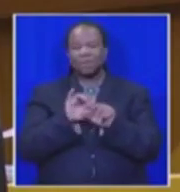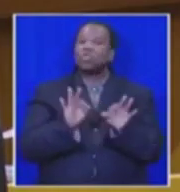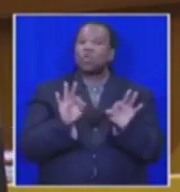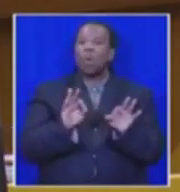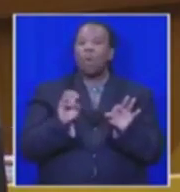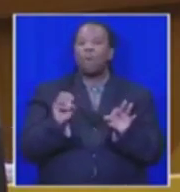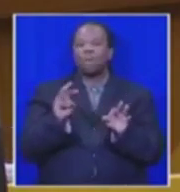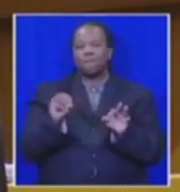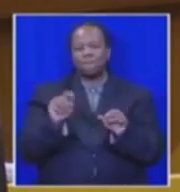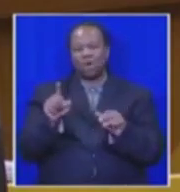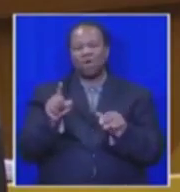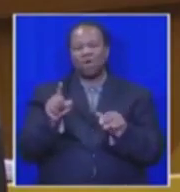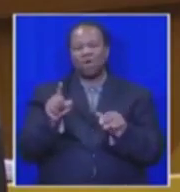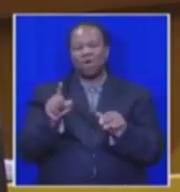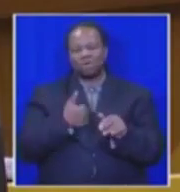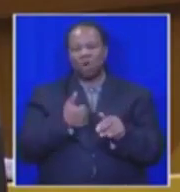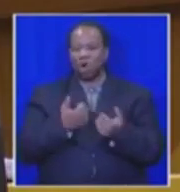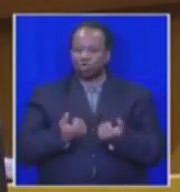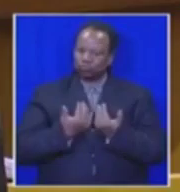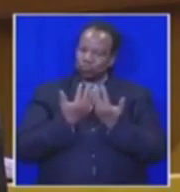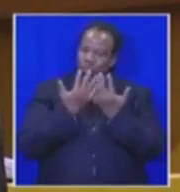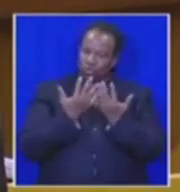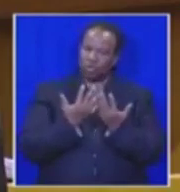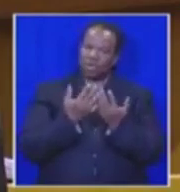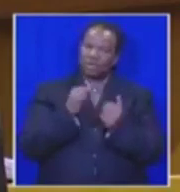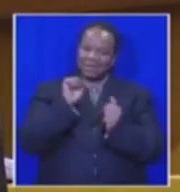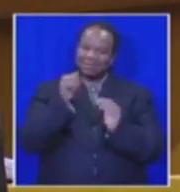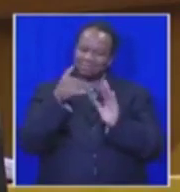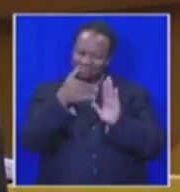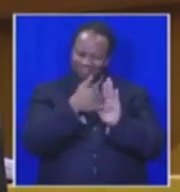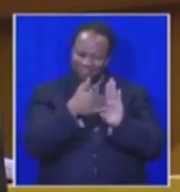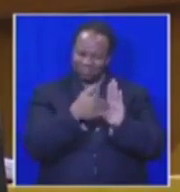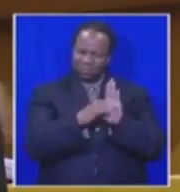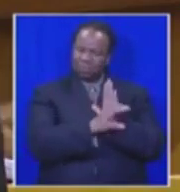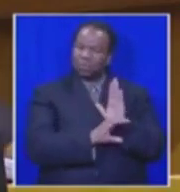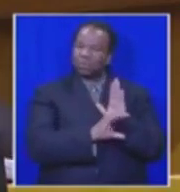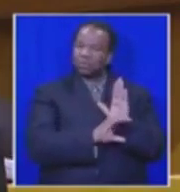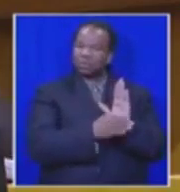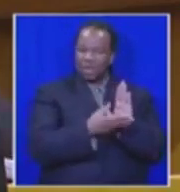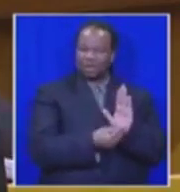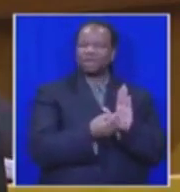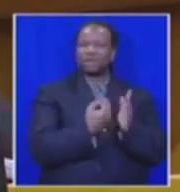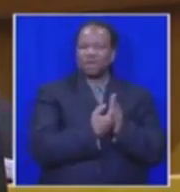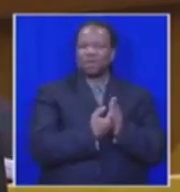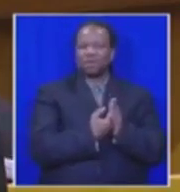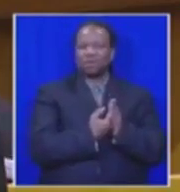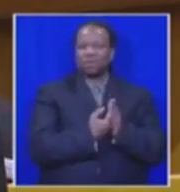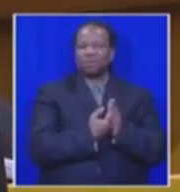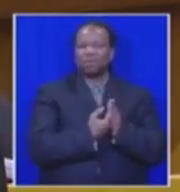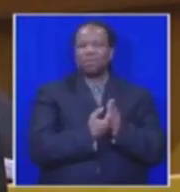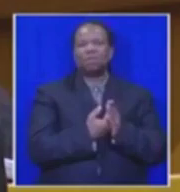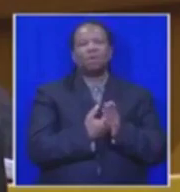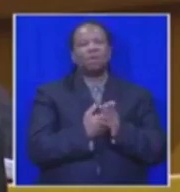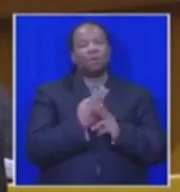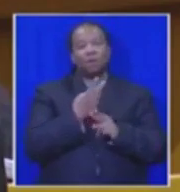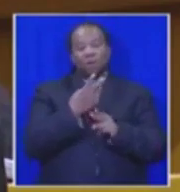guaranteed in the Constitution. We also wish to emphasize that government